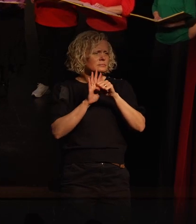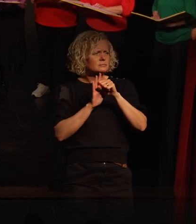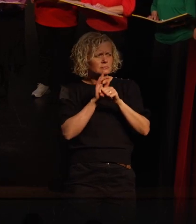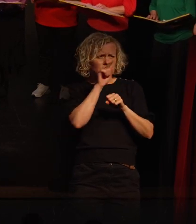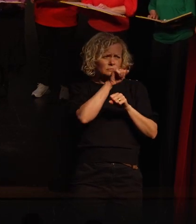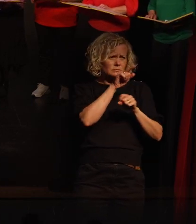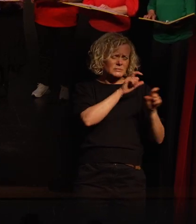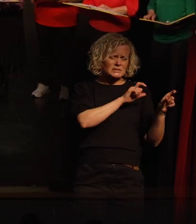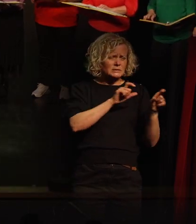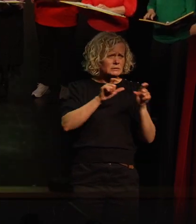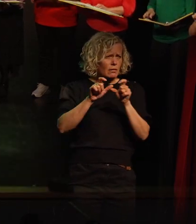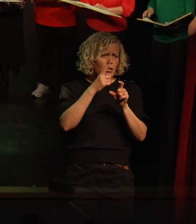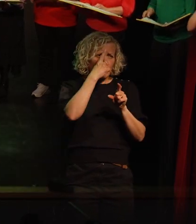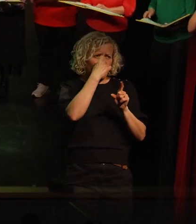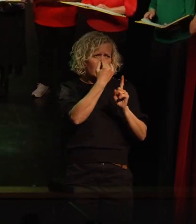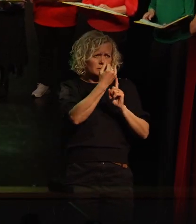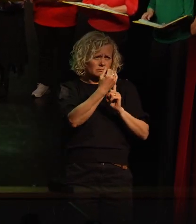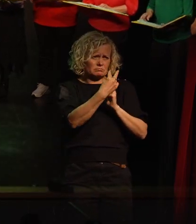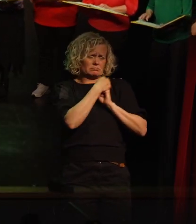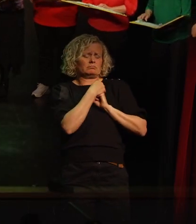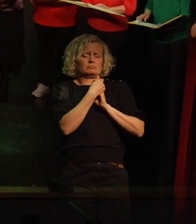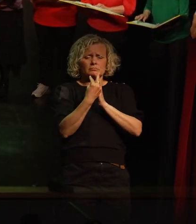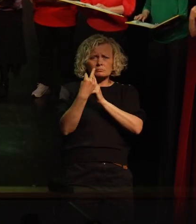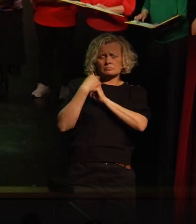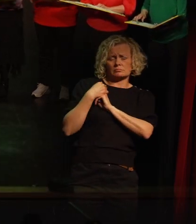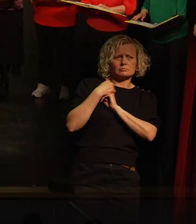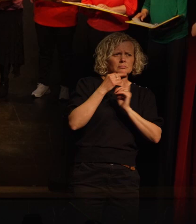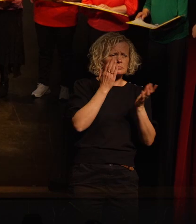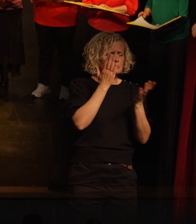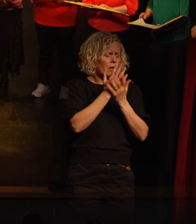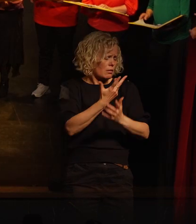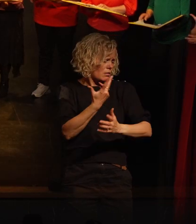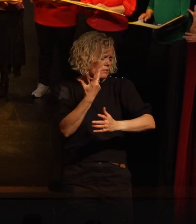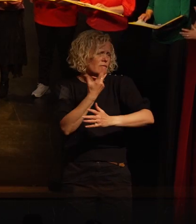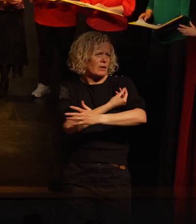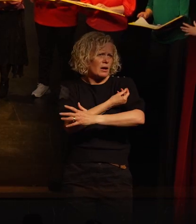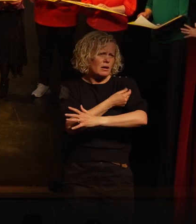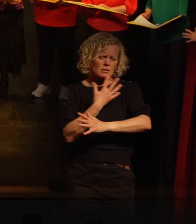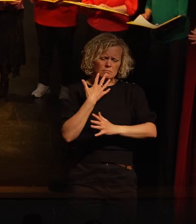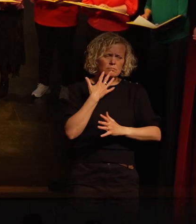you're still an awful threat. But with facts and hope and courage,